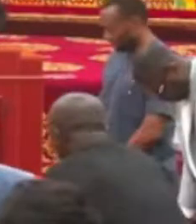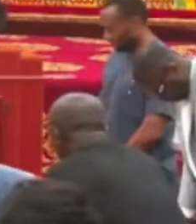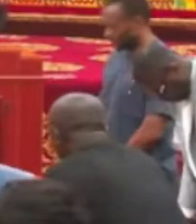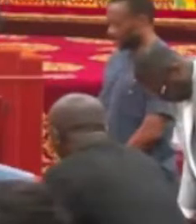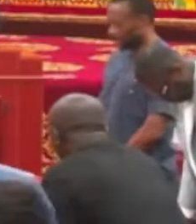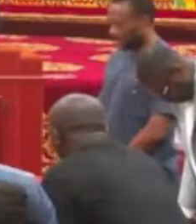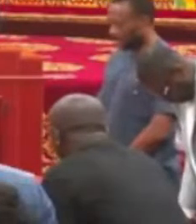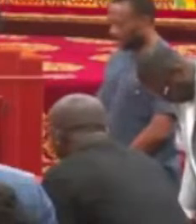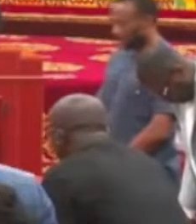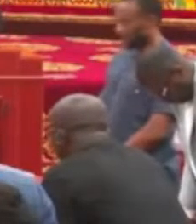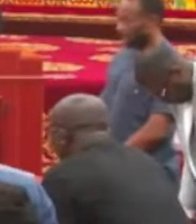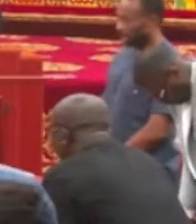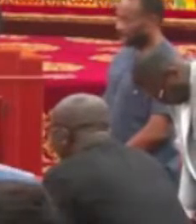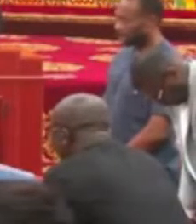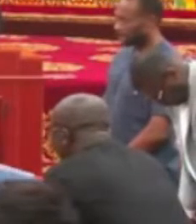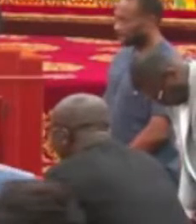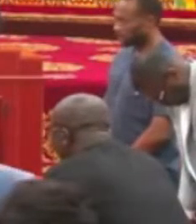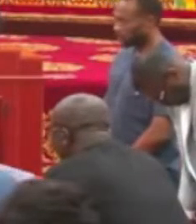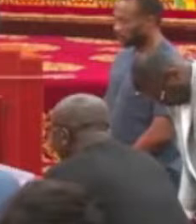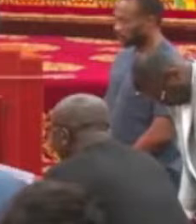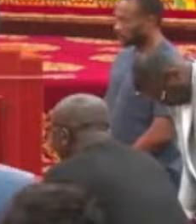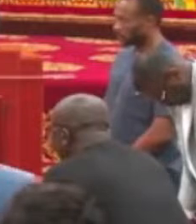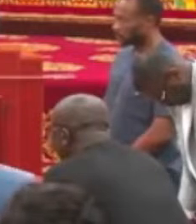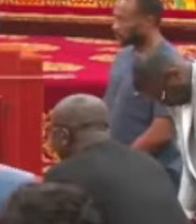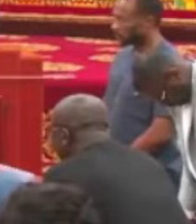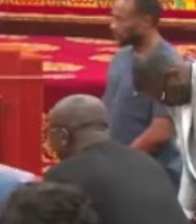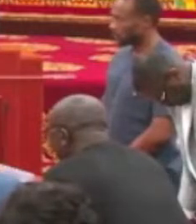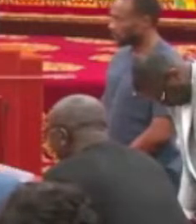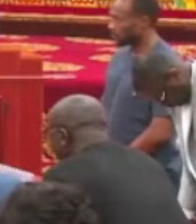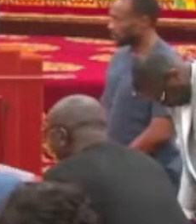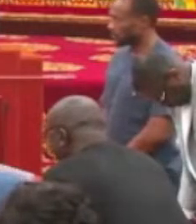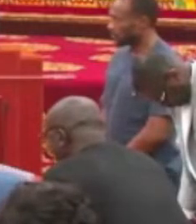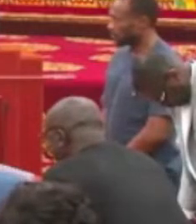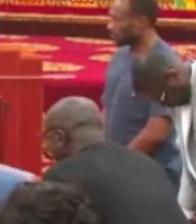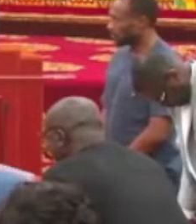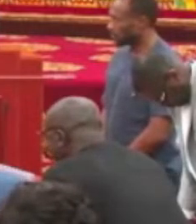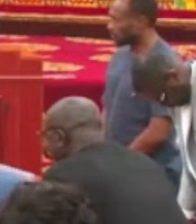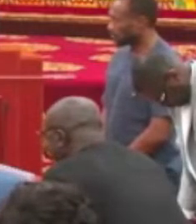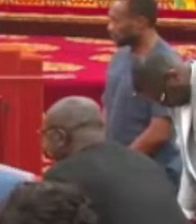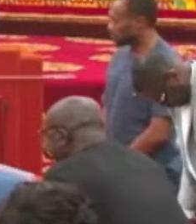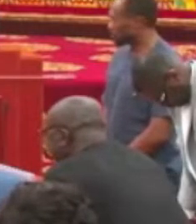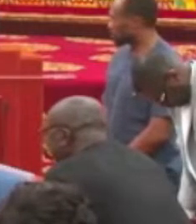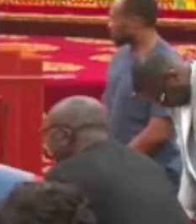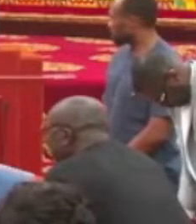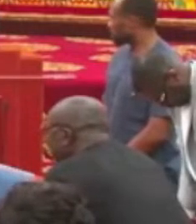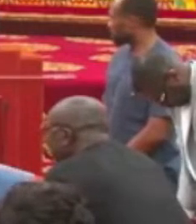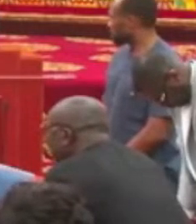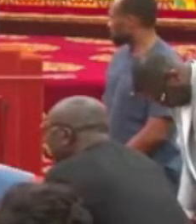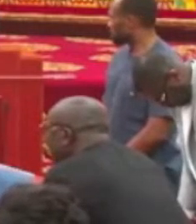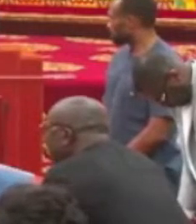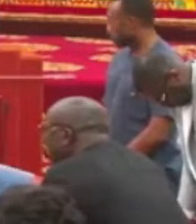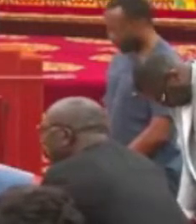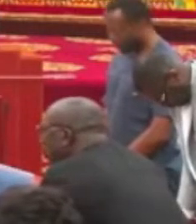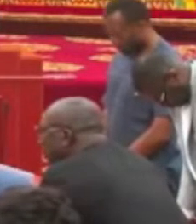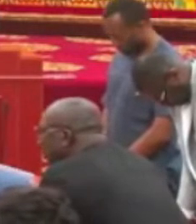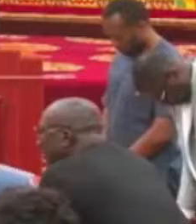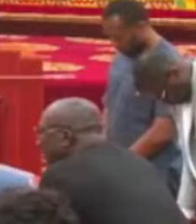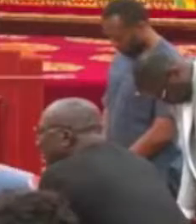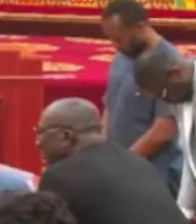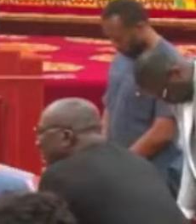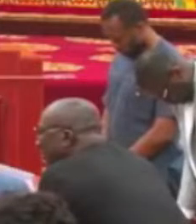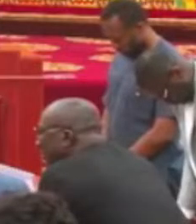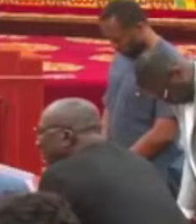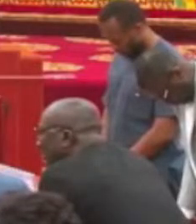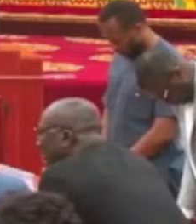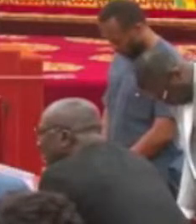Almighty God, we humbly beseech thee to look with favor upon this Parliament of the